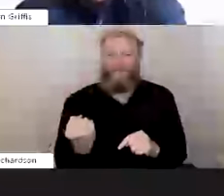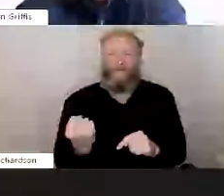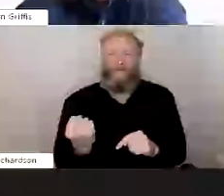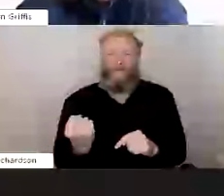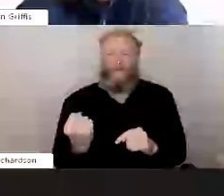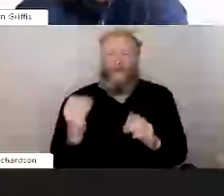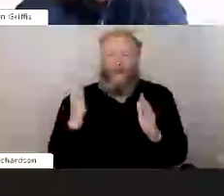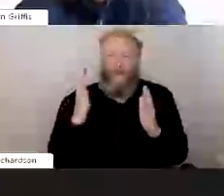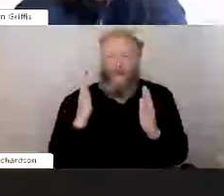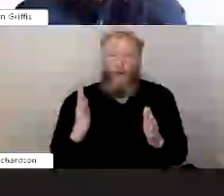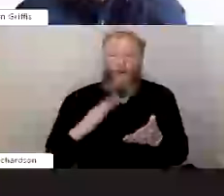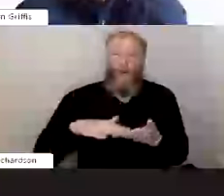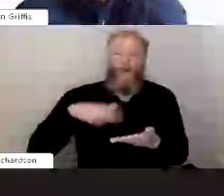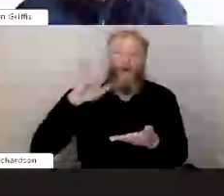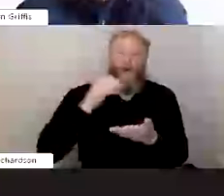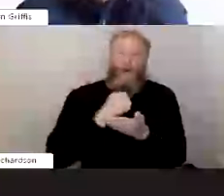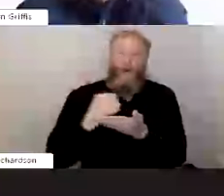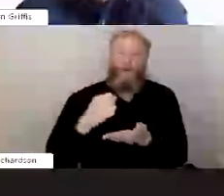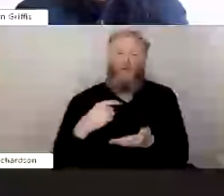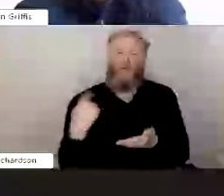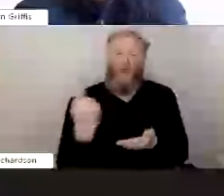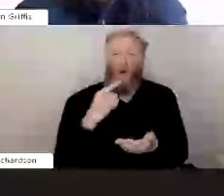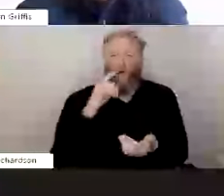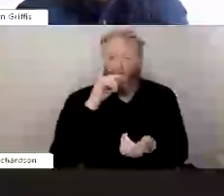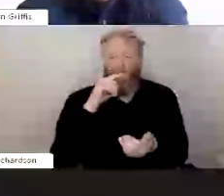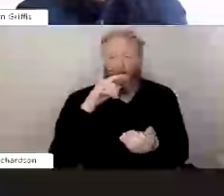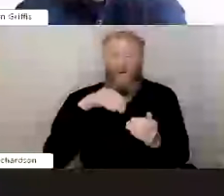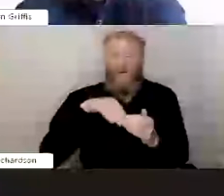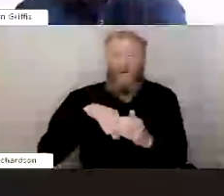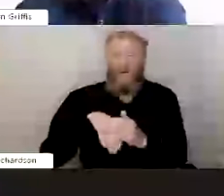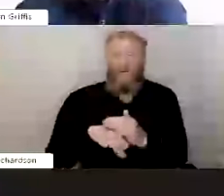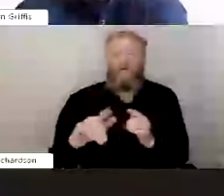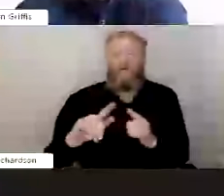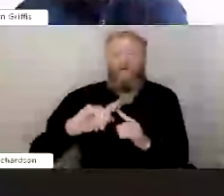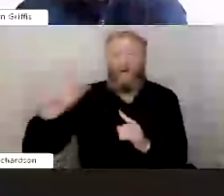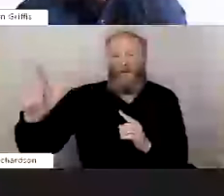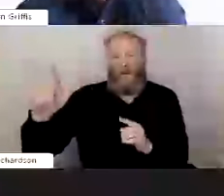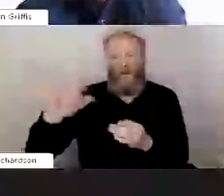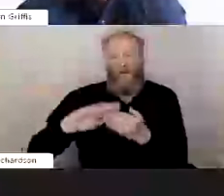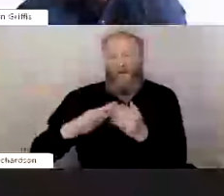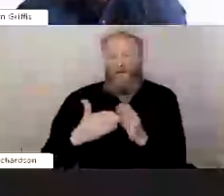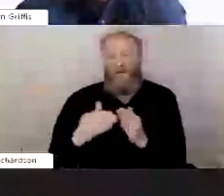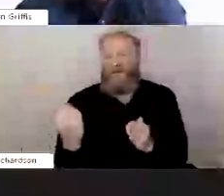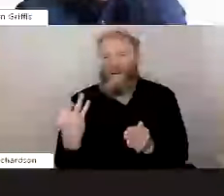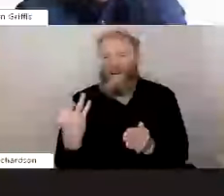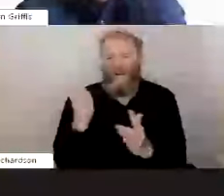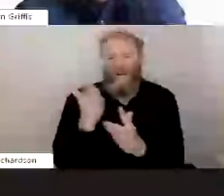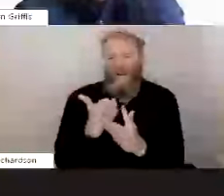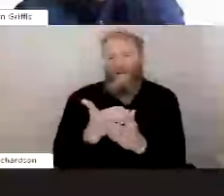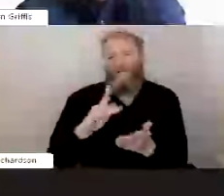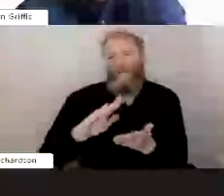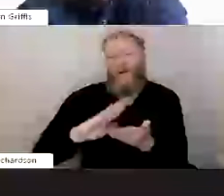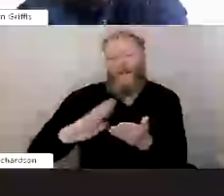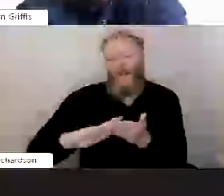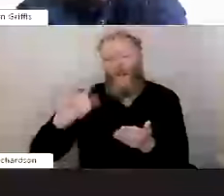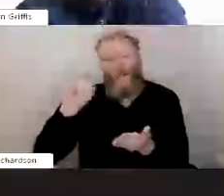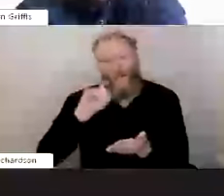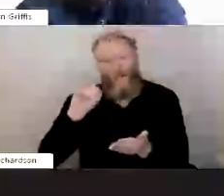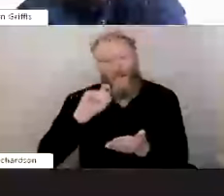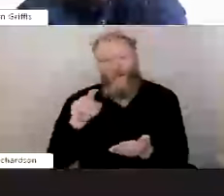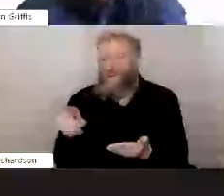significant numbers of our people in remote communities who don't have access to clean water. I mean, that's the